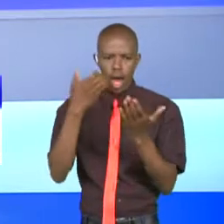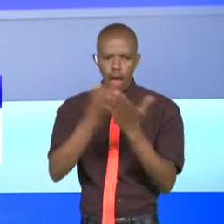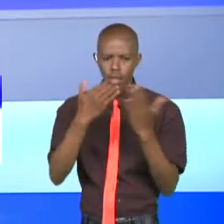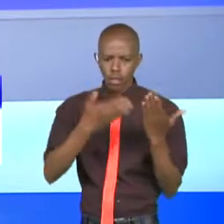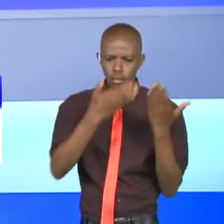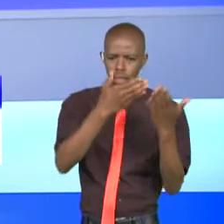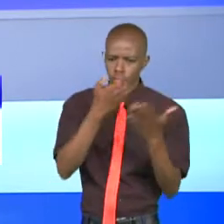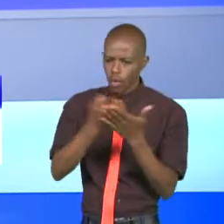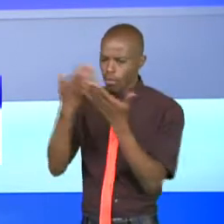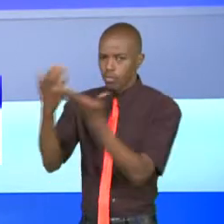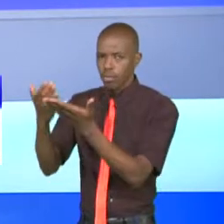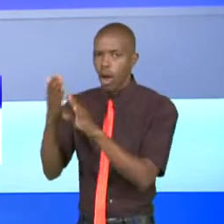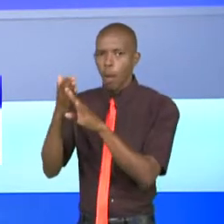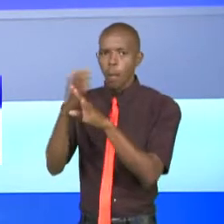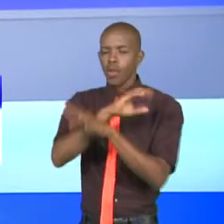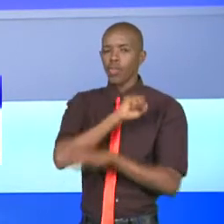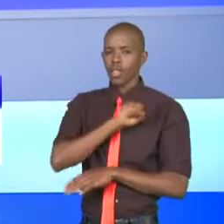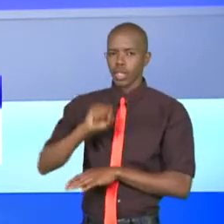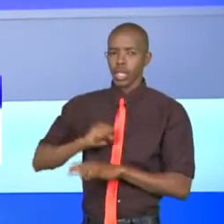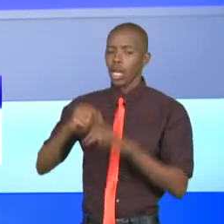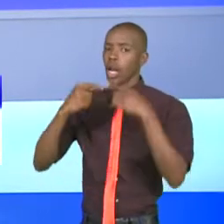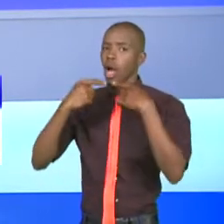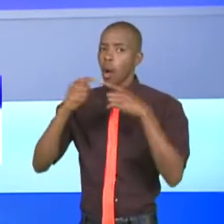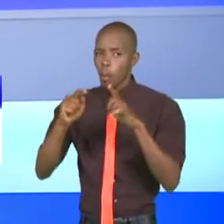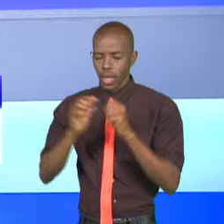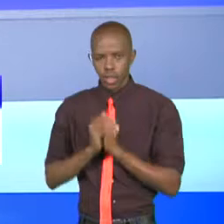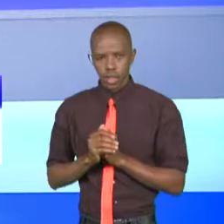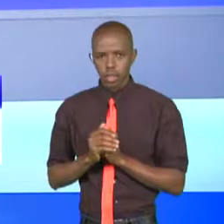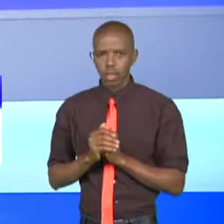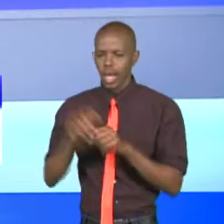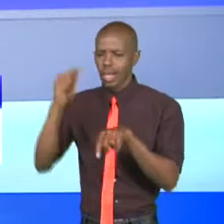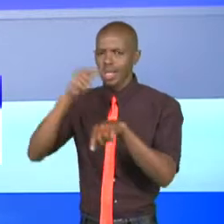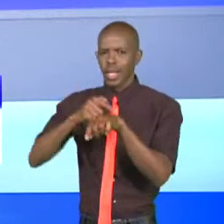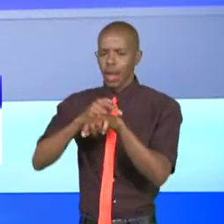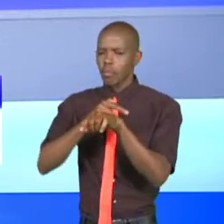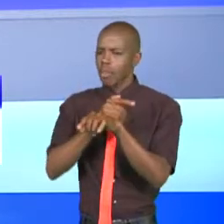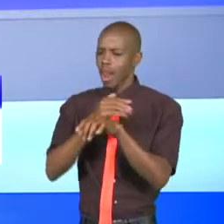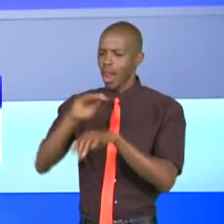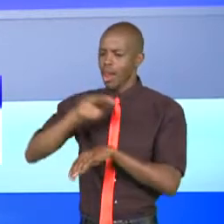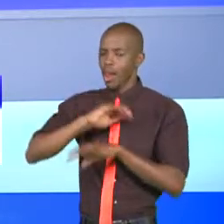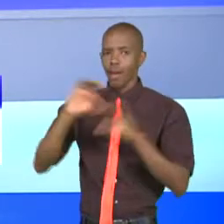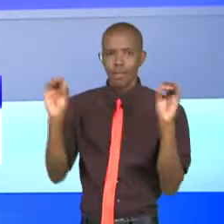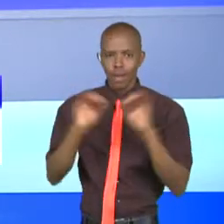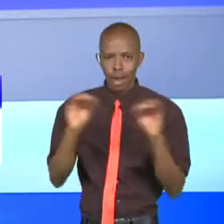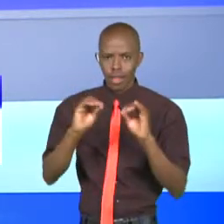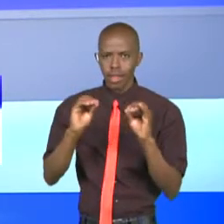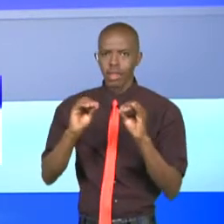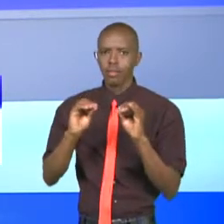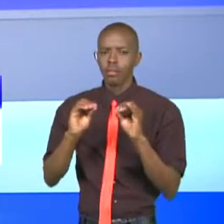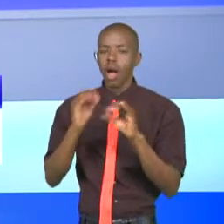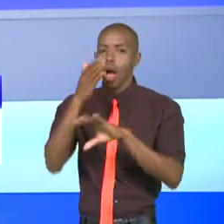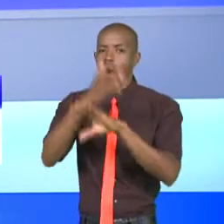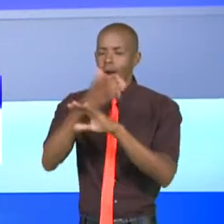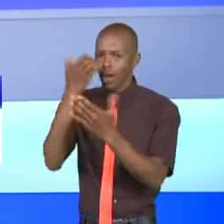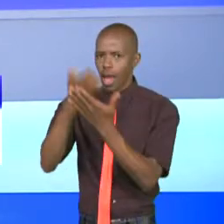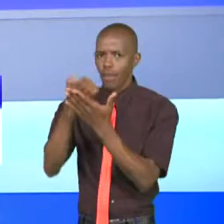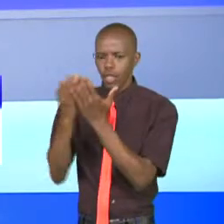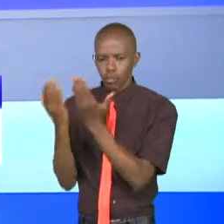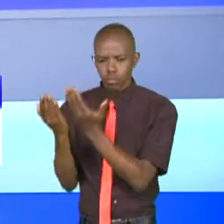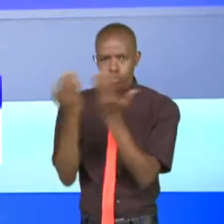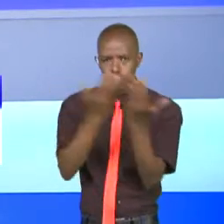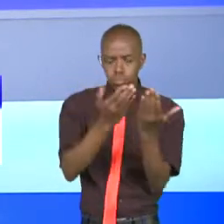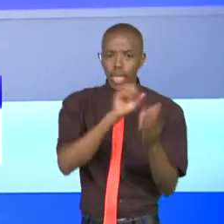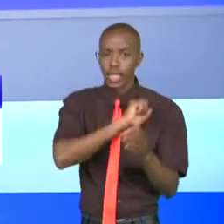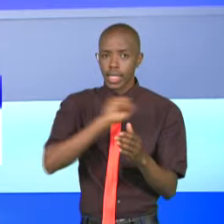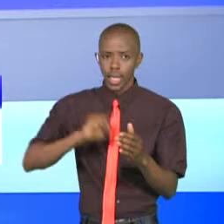evidence before the Senate. However, issues of lack of time have come up severally at the plenary, and after the evidence is tabled before the